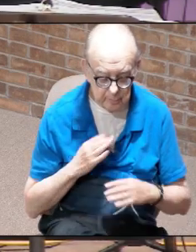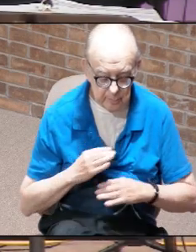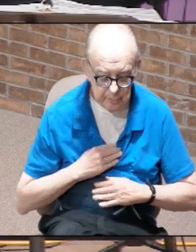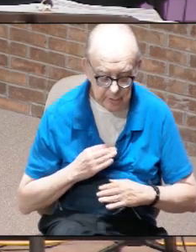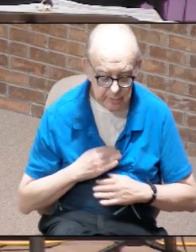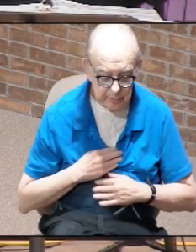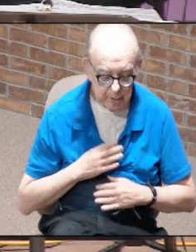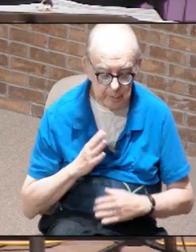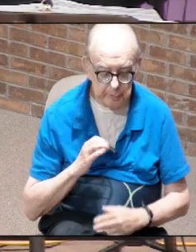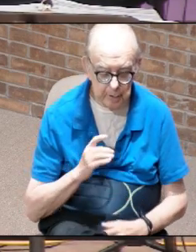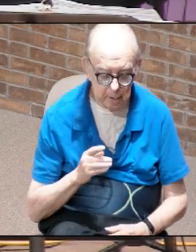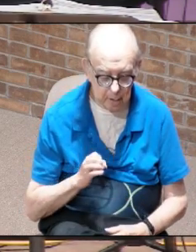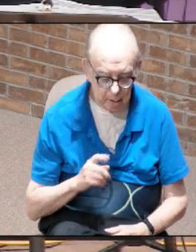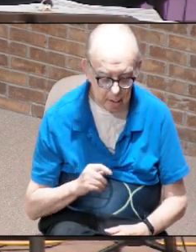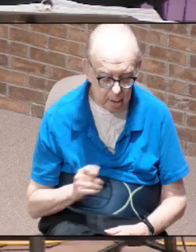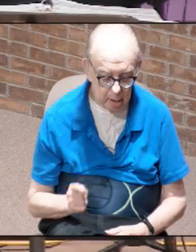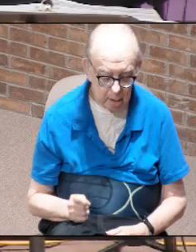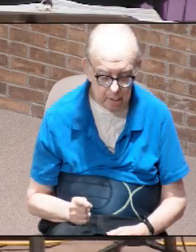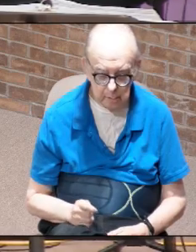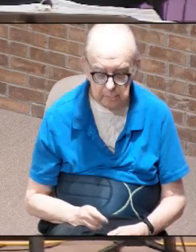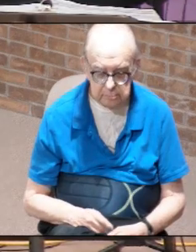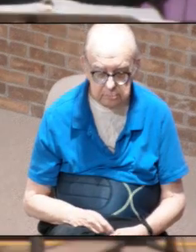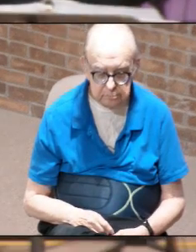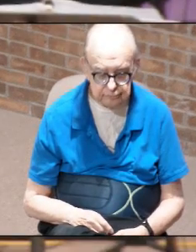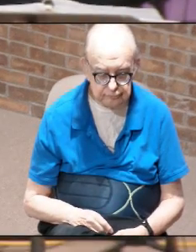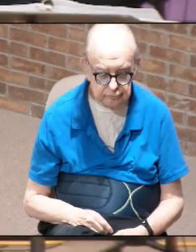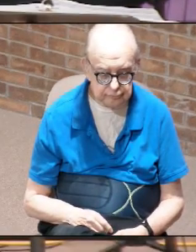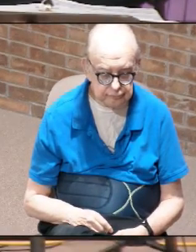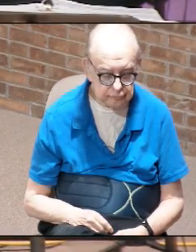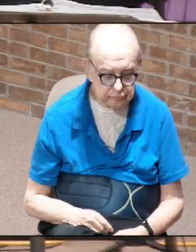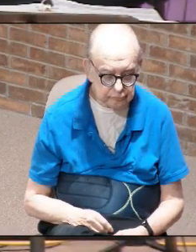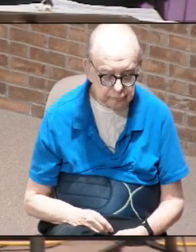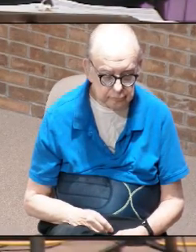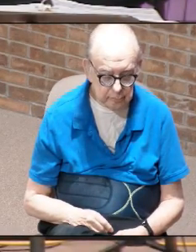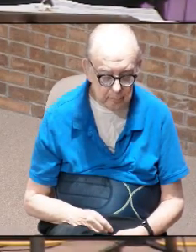my needs." And so it alarms them.